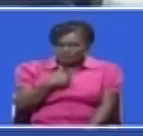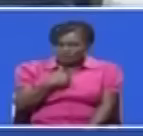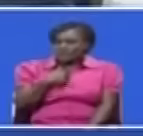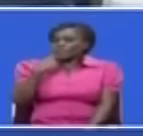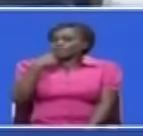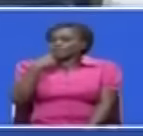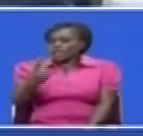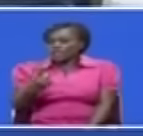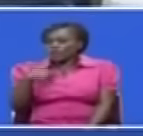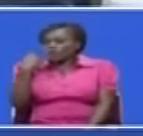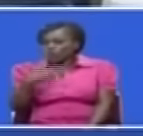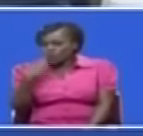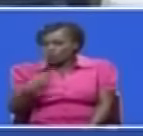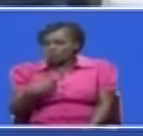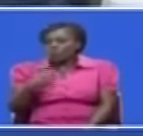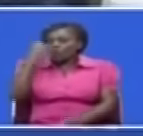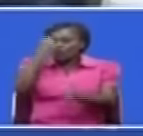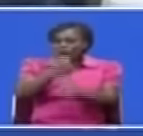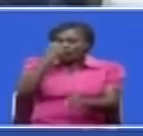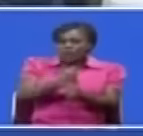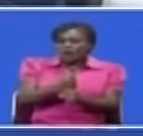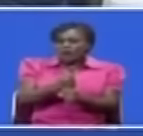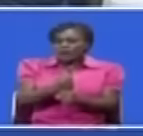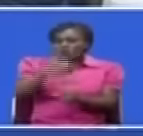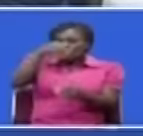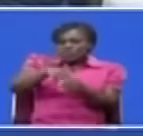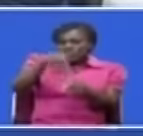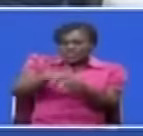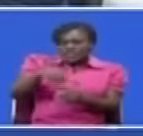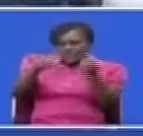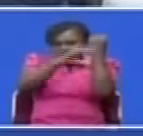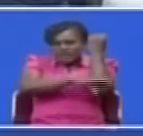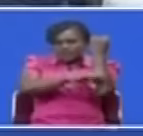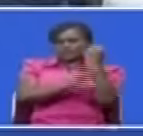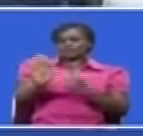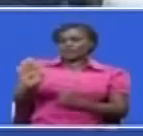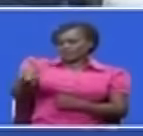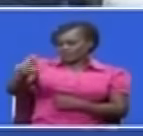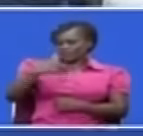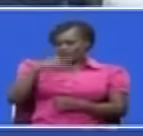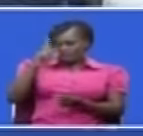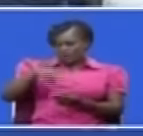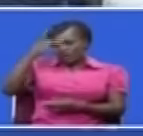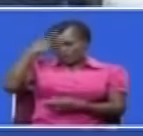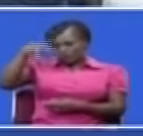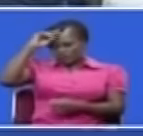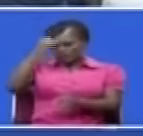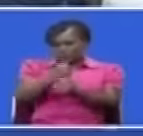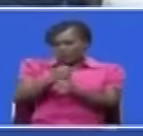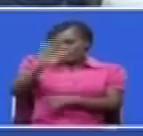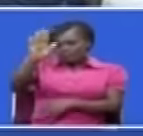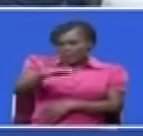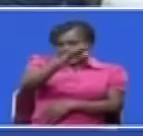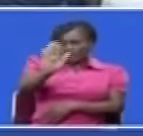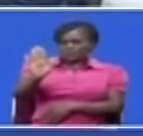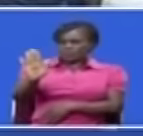who has operational permission within its borders. So as policymakers, the Somali parliament